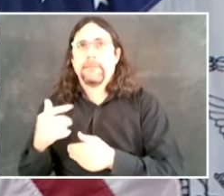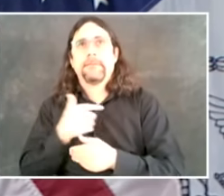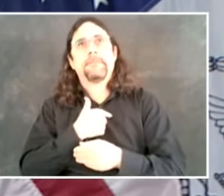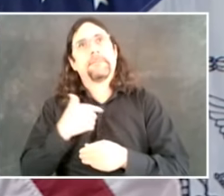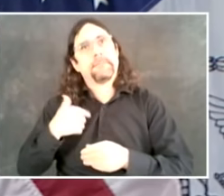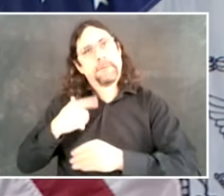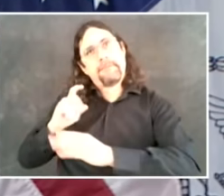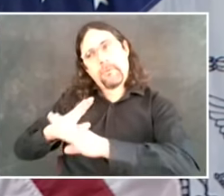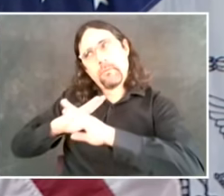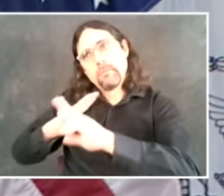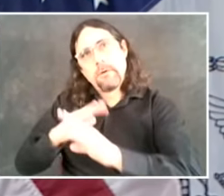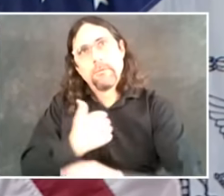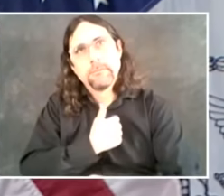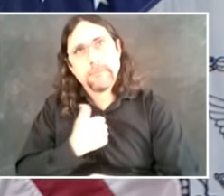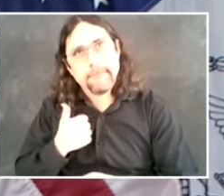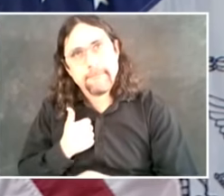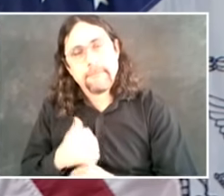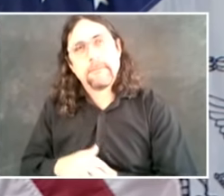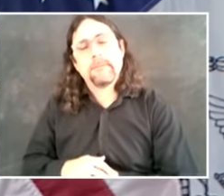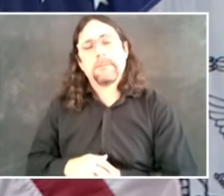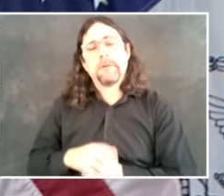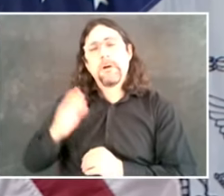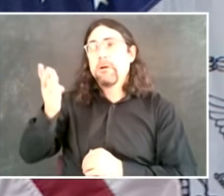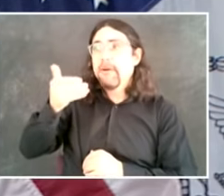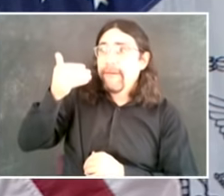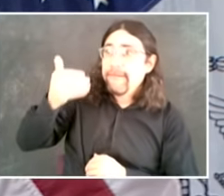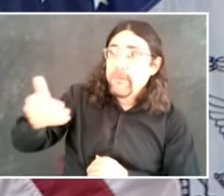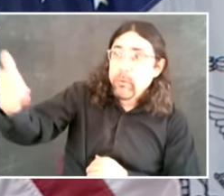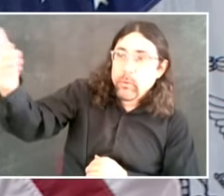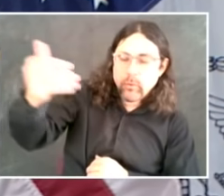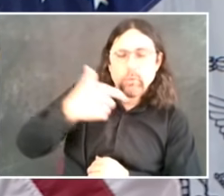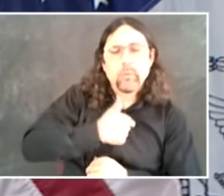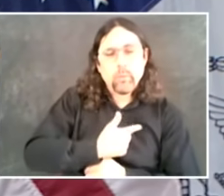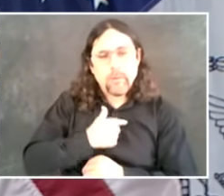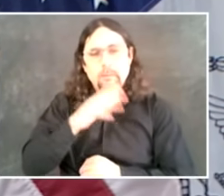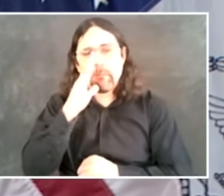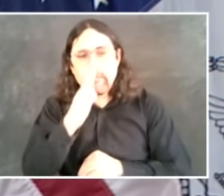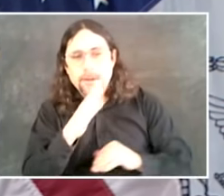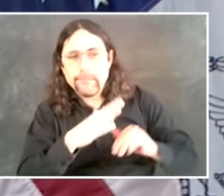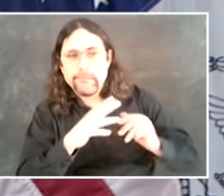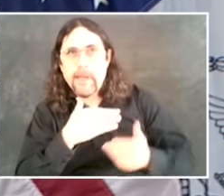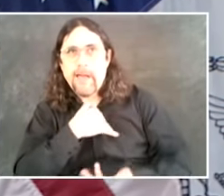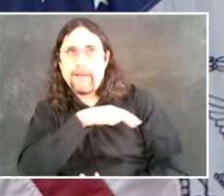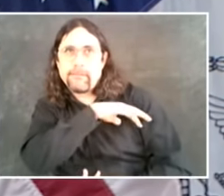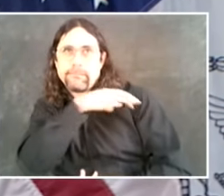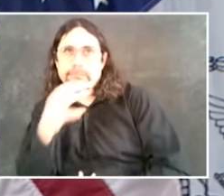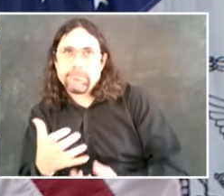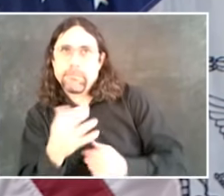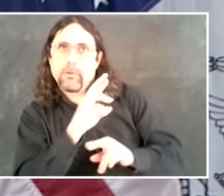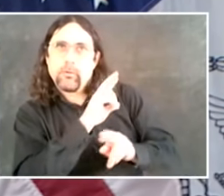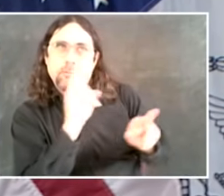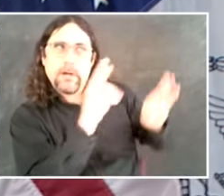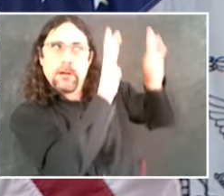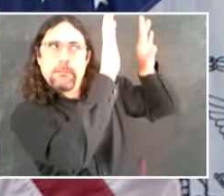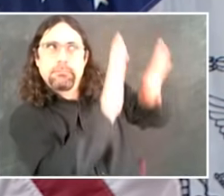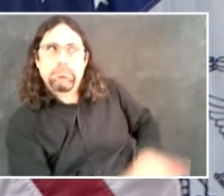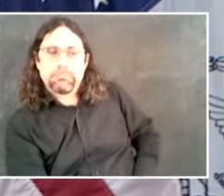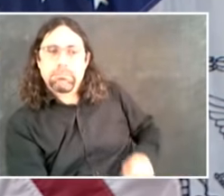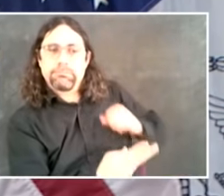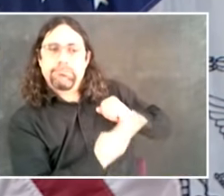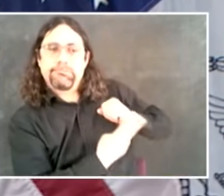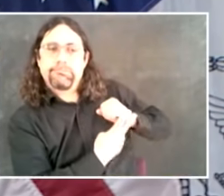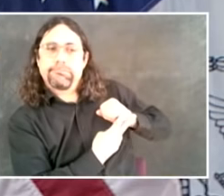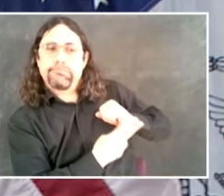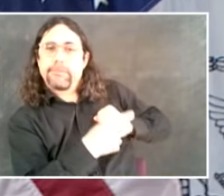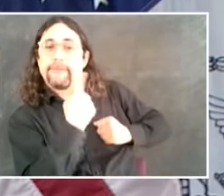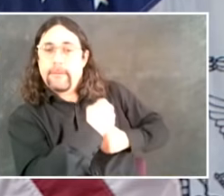first time, we are producing now test kits in New York City. And this has had to be put together very